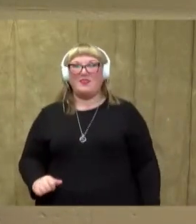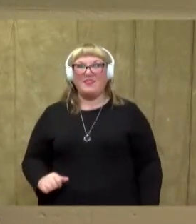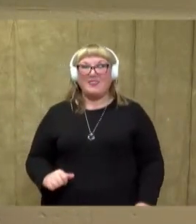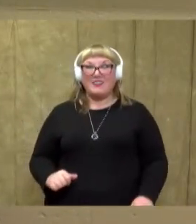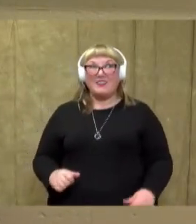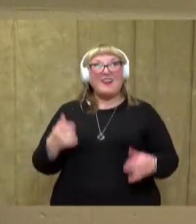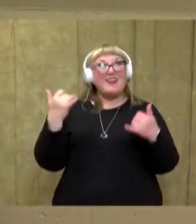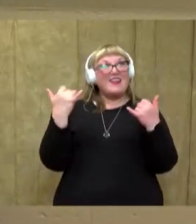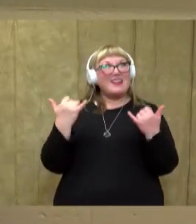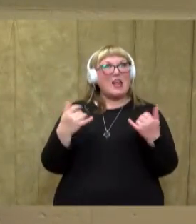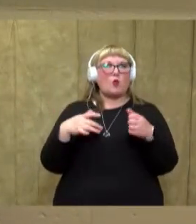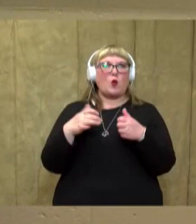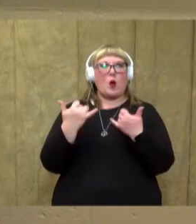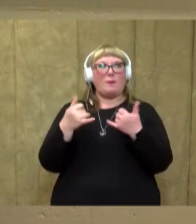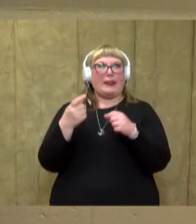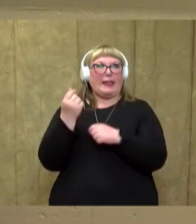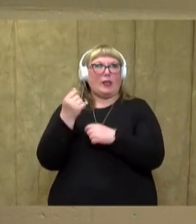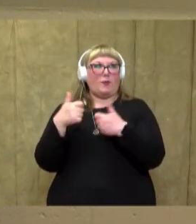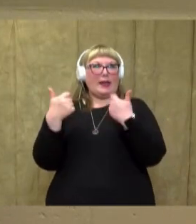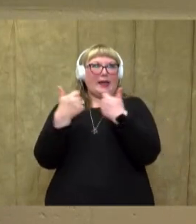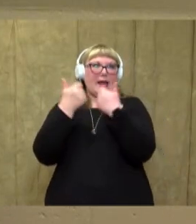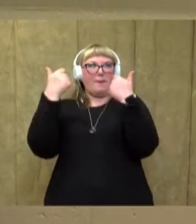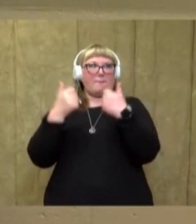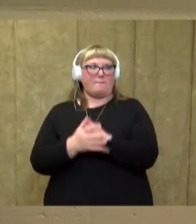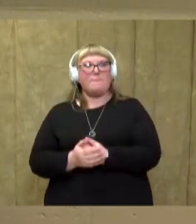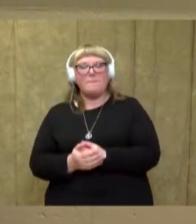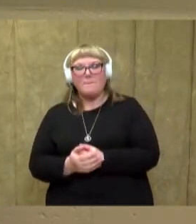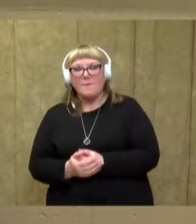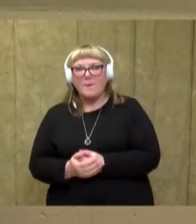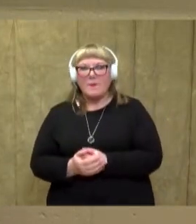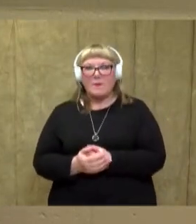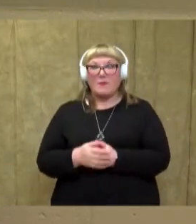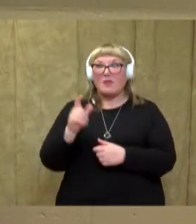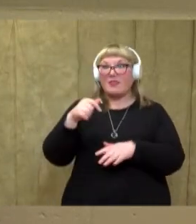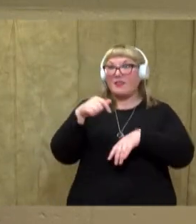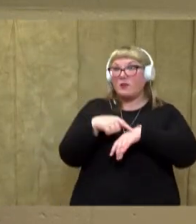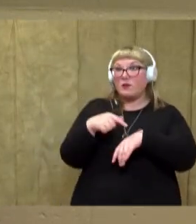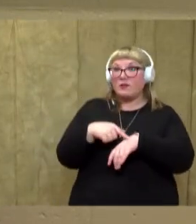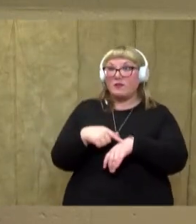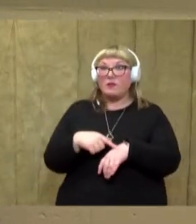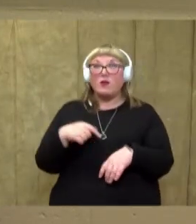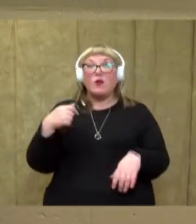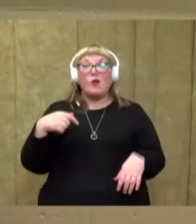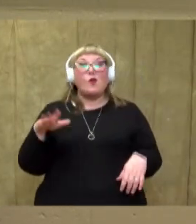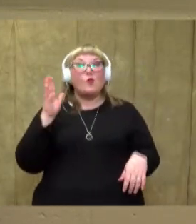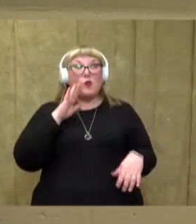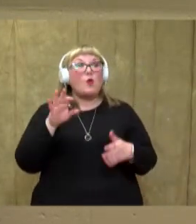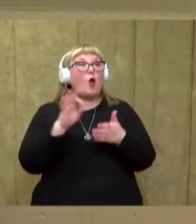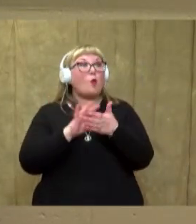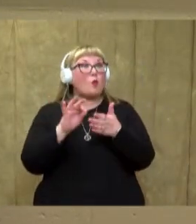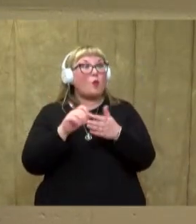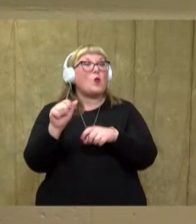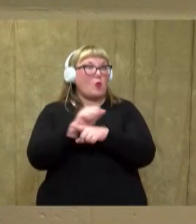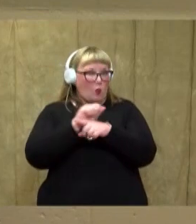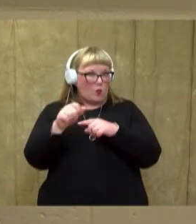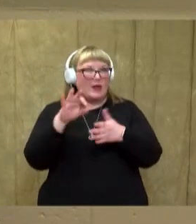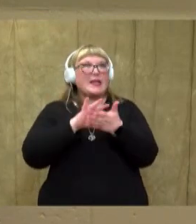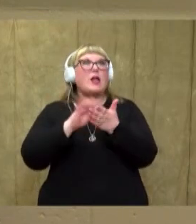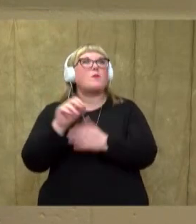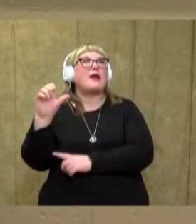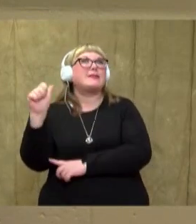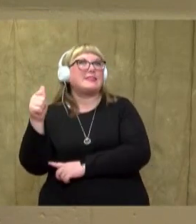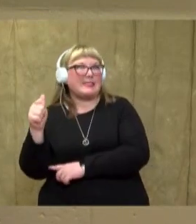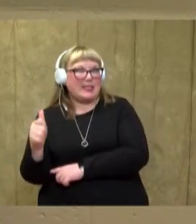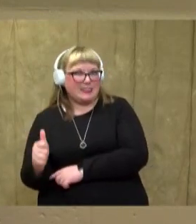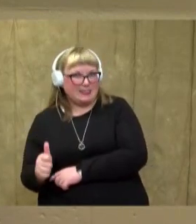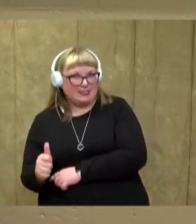now we're going to play a little game together. Are you ready for a game? This time, we are going to practice counting by tens. But as